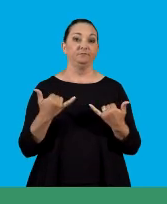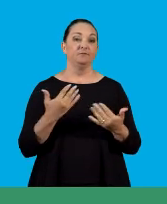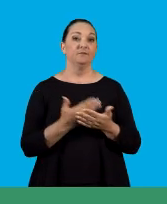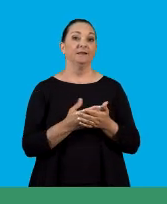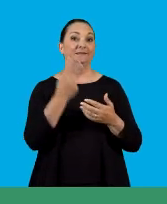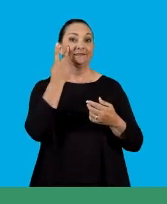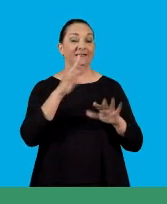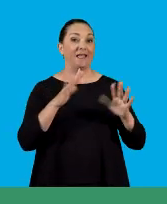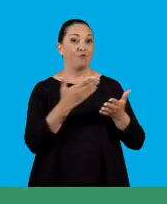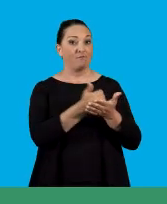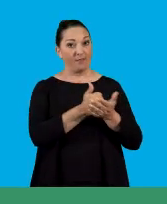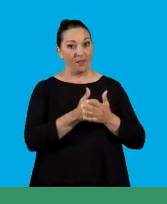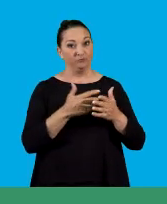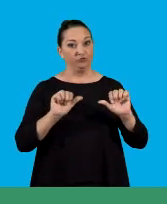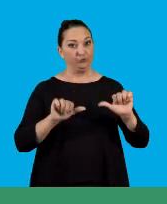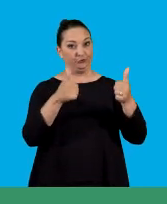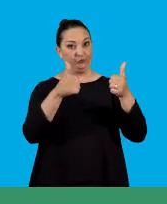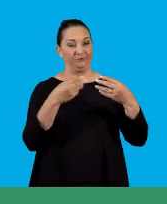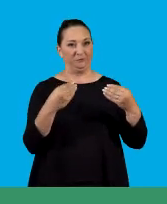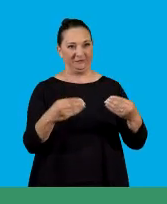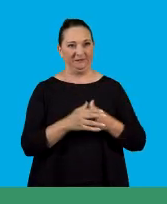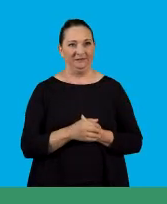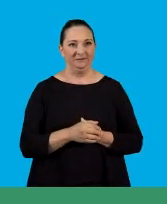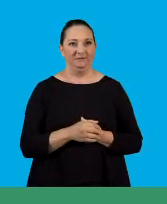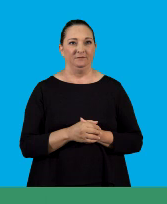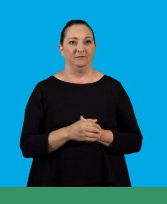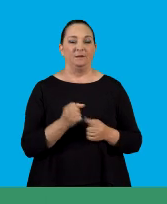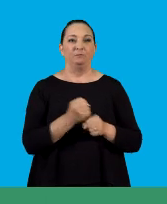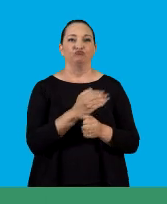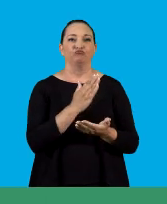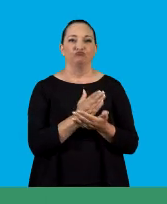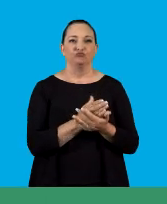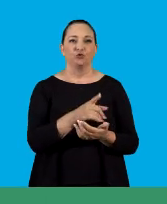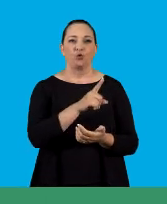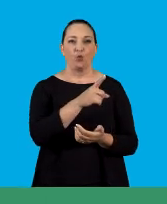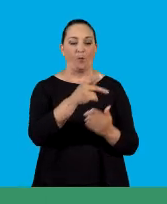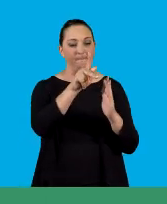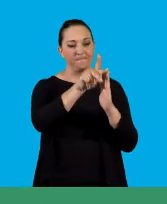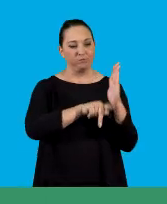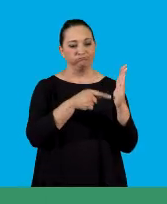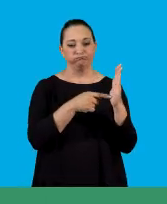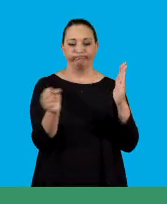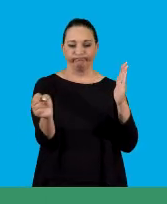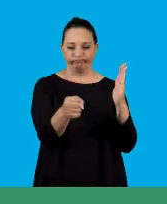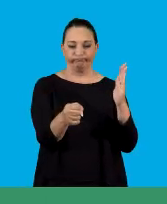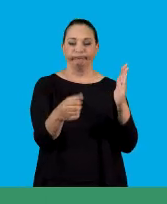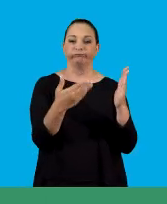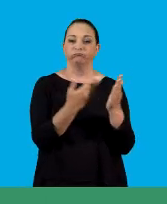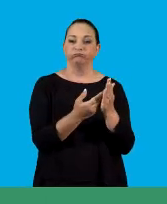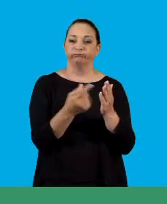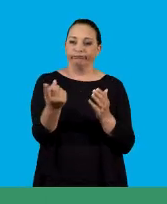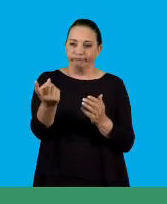success of the business. So the function has to make sure that there is a good recruitment policy, meaning they should